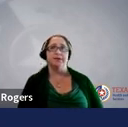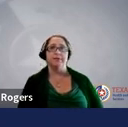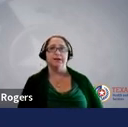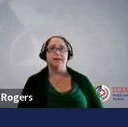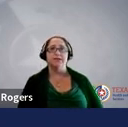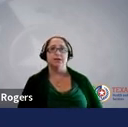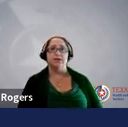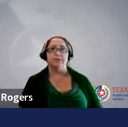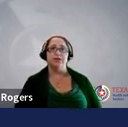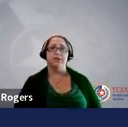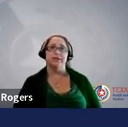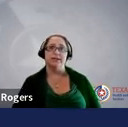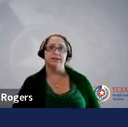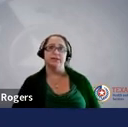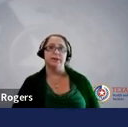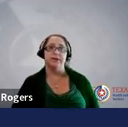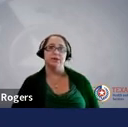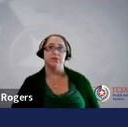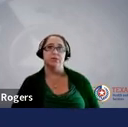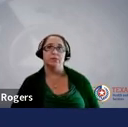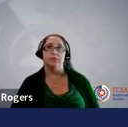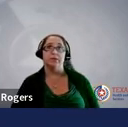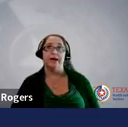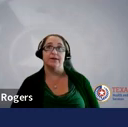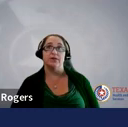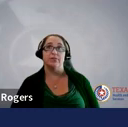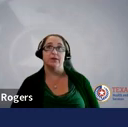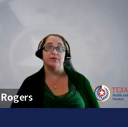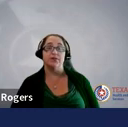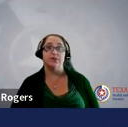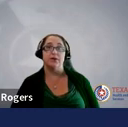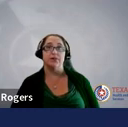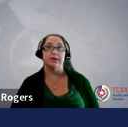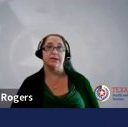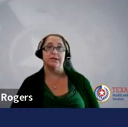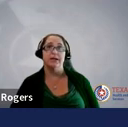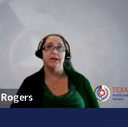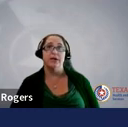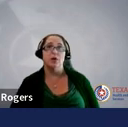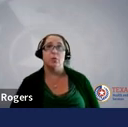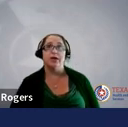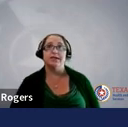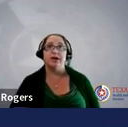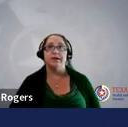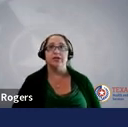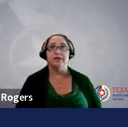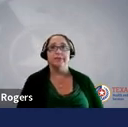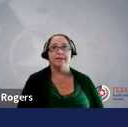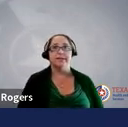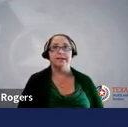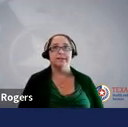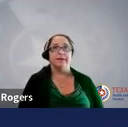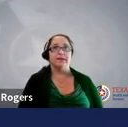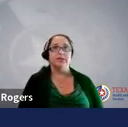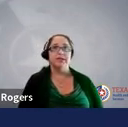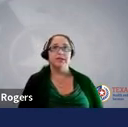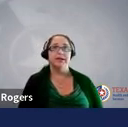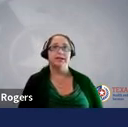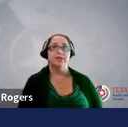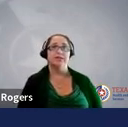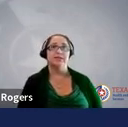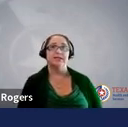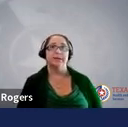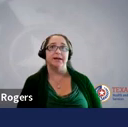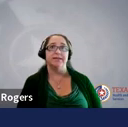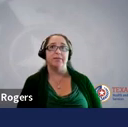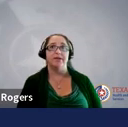COVID-19 supplemental funds. So there's a bunch of things that we've been able to have help with due to COVID-19. One is outpatient capacity expansion.